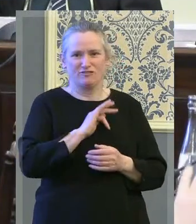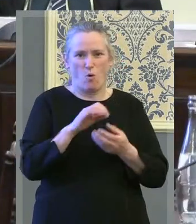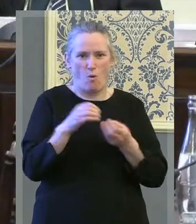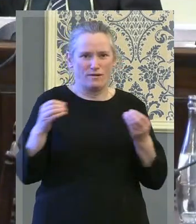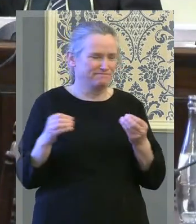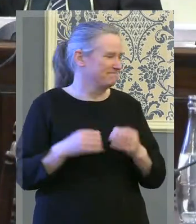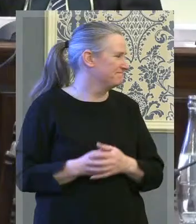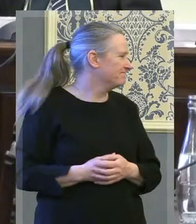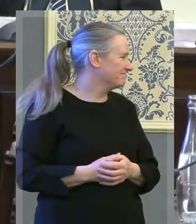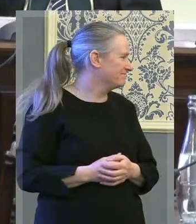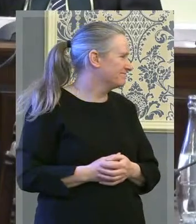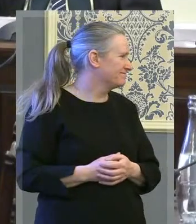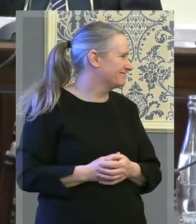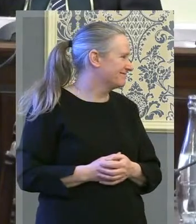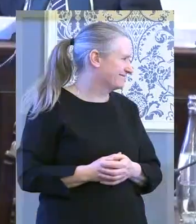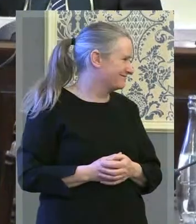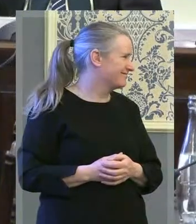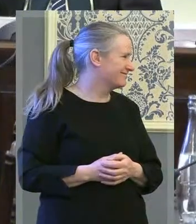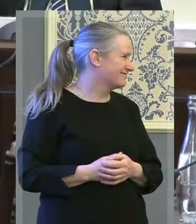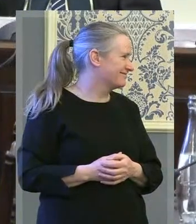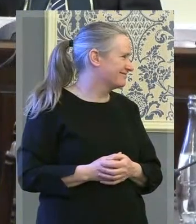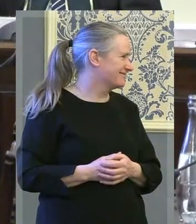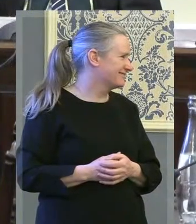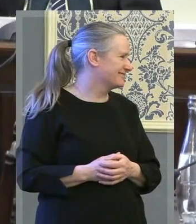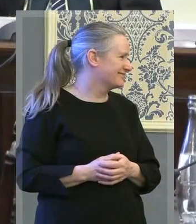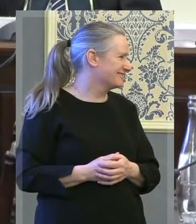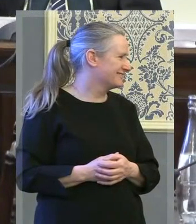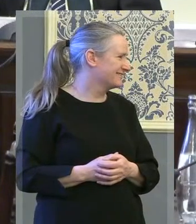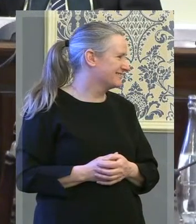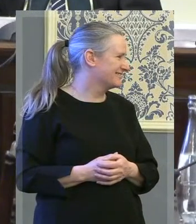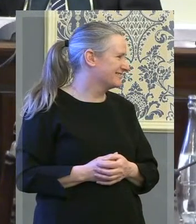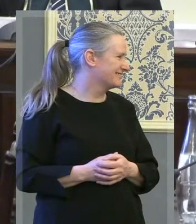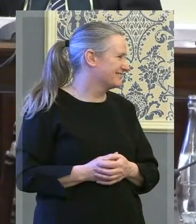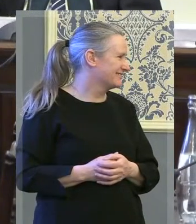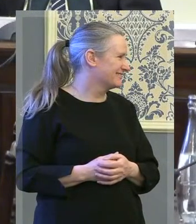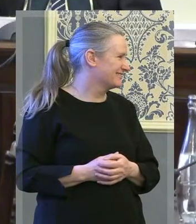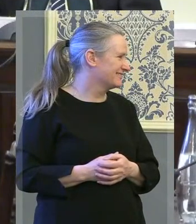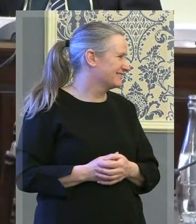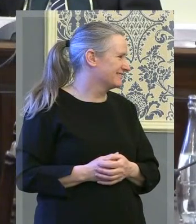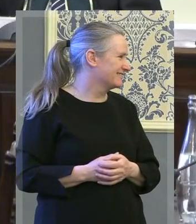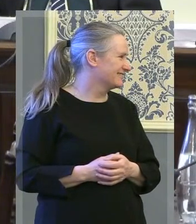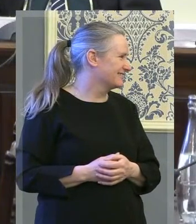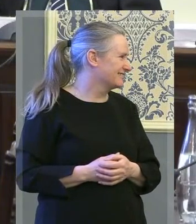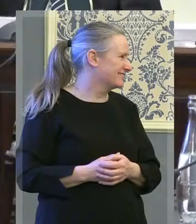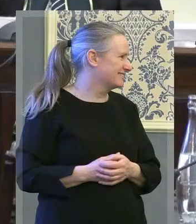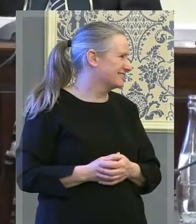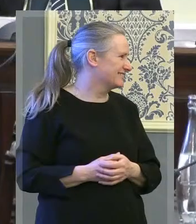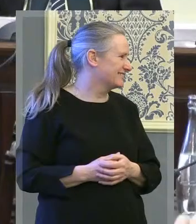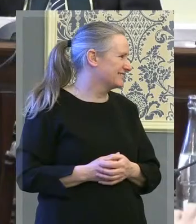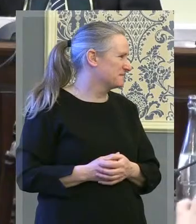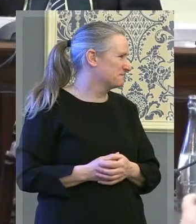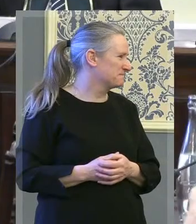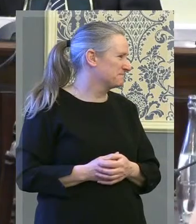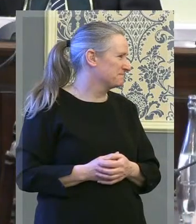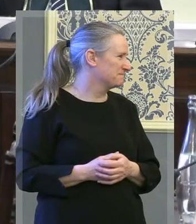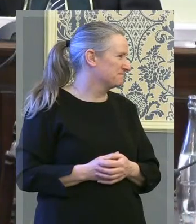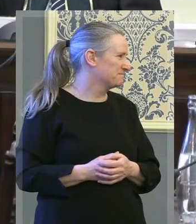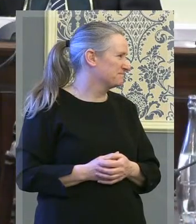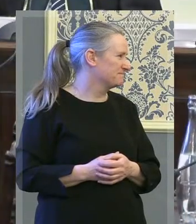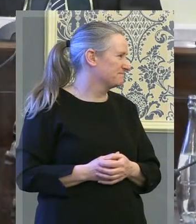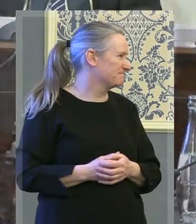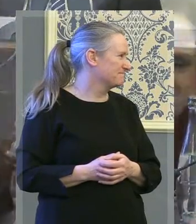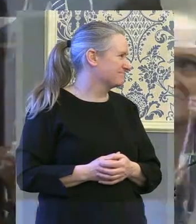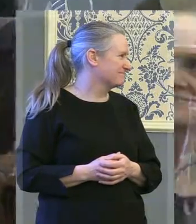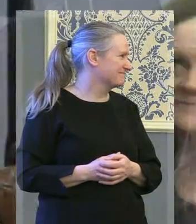it. Hey, well, it's beautiful. Yeah, it's lovely. Now, can I shake your hand? Yeah. Okay. No.